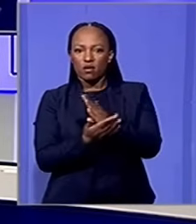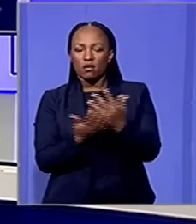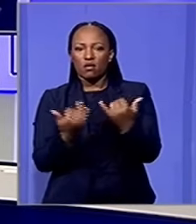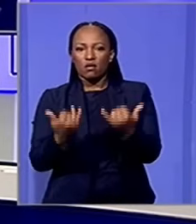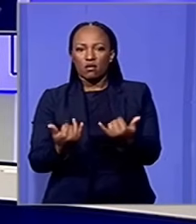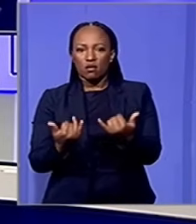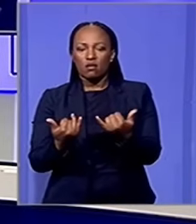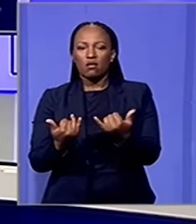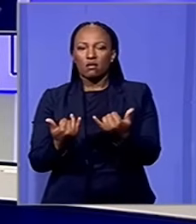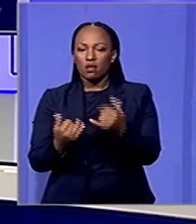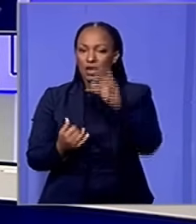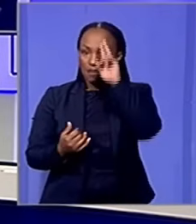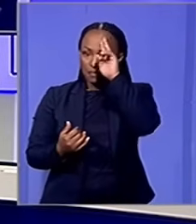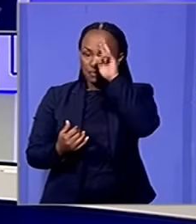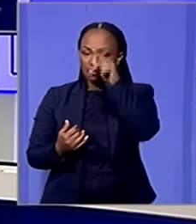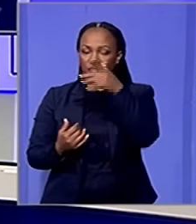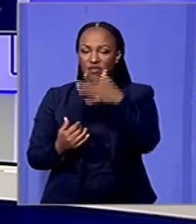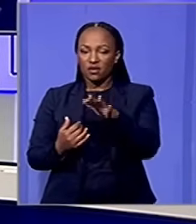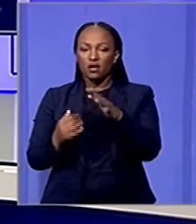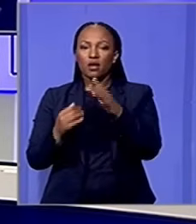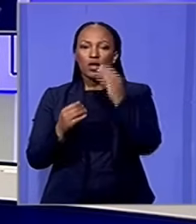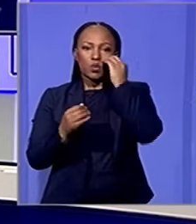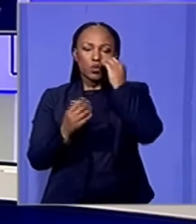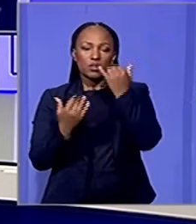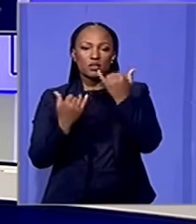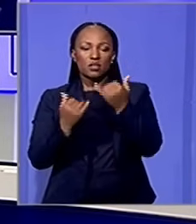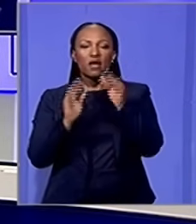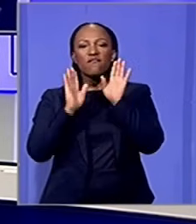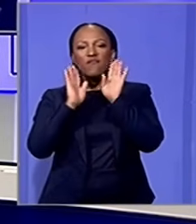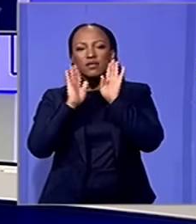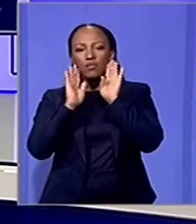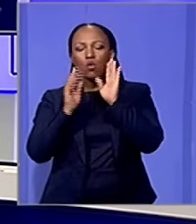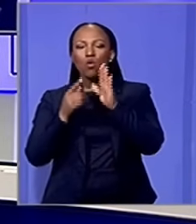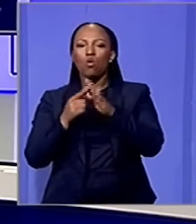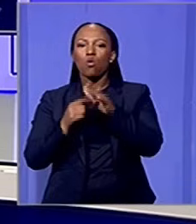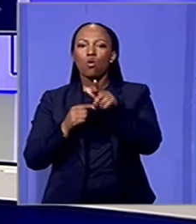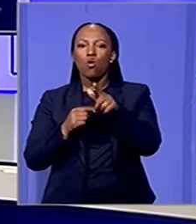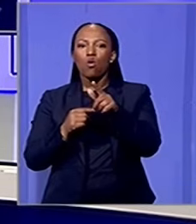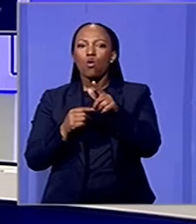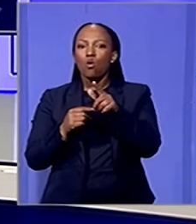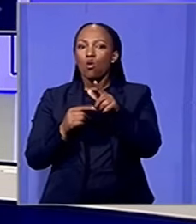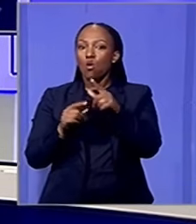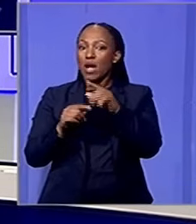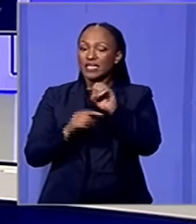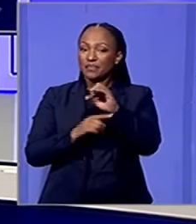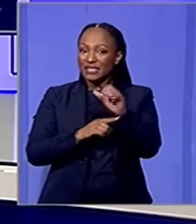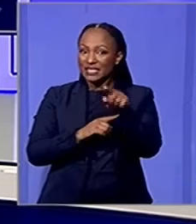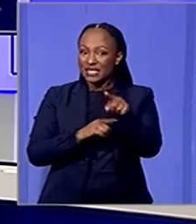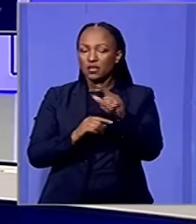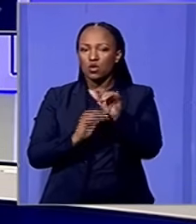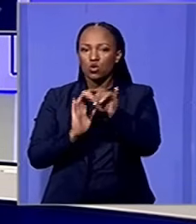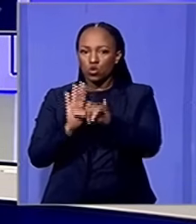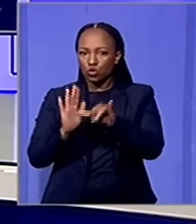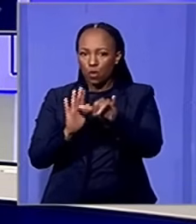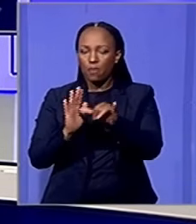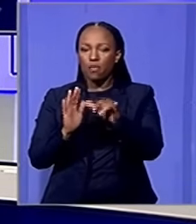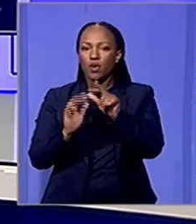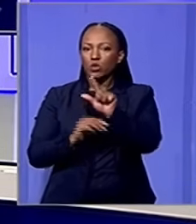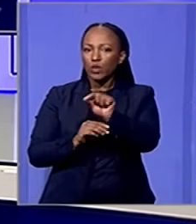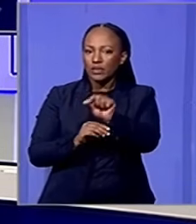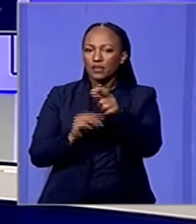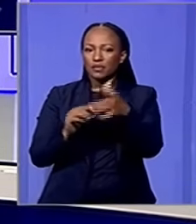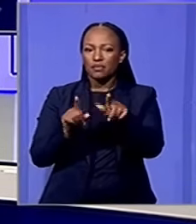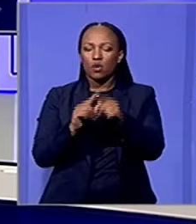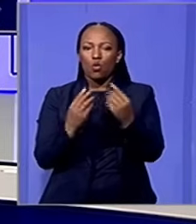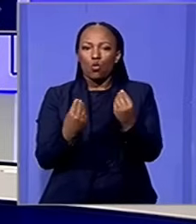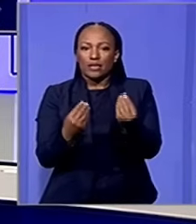gona gome gopola gore kgašo ya ditaba tša rena e gona go SABC Plus le go marangrang a dikgokaganyo Facebook, Twitter ge e šita le nomoro ya rena ya